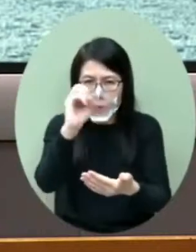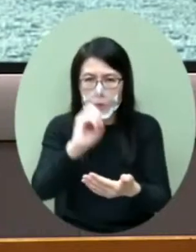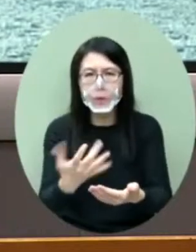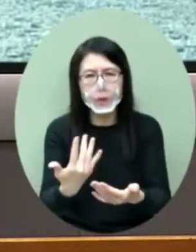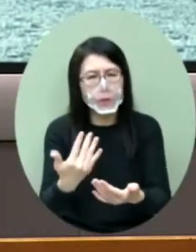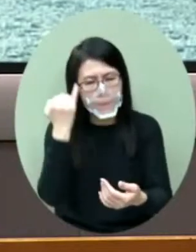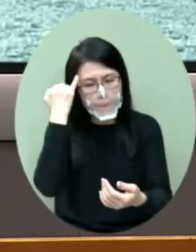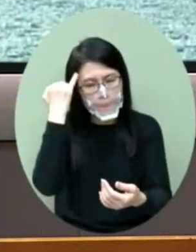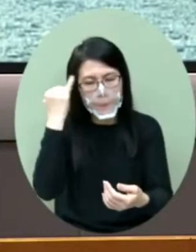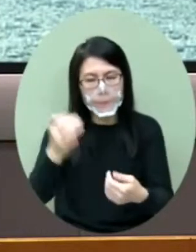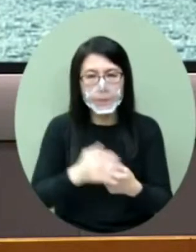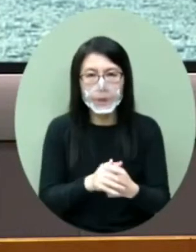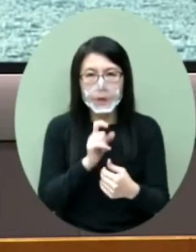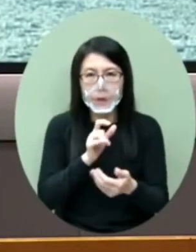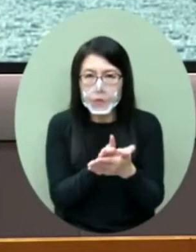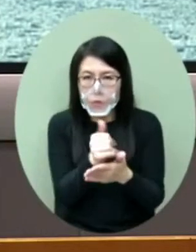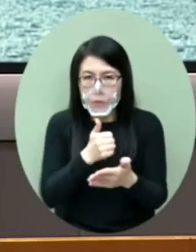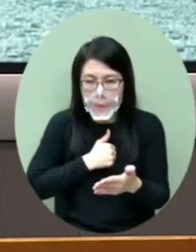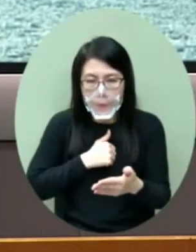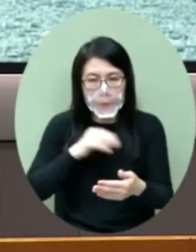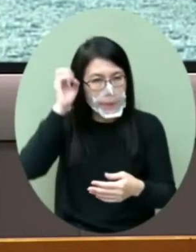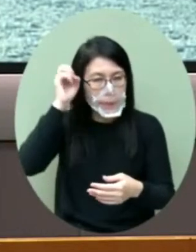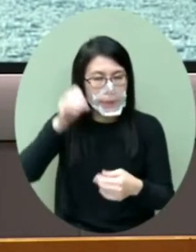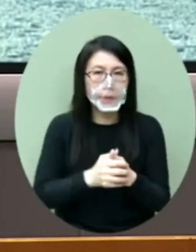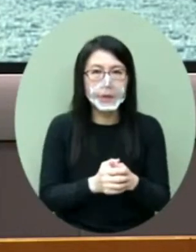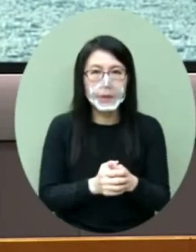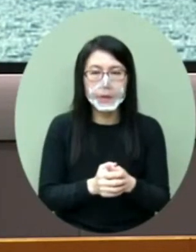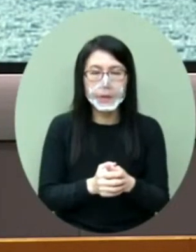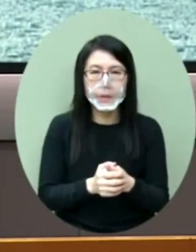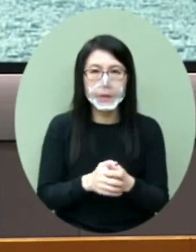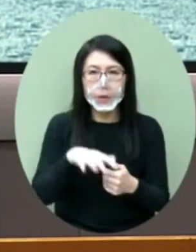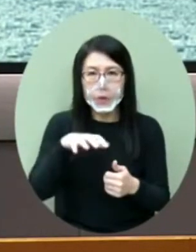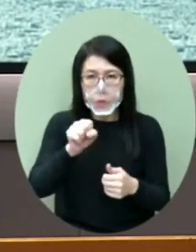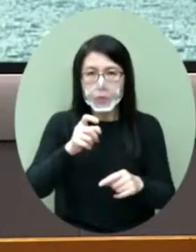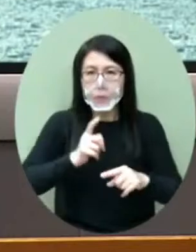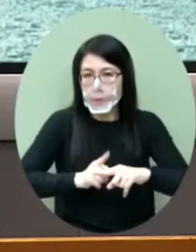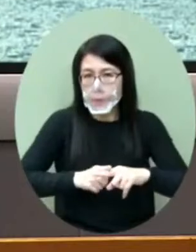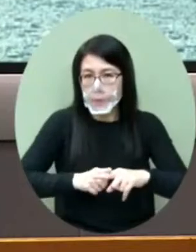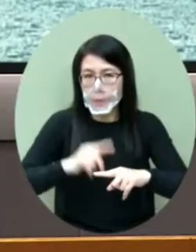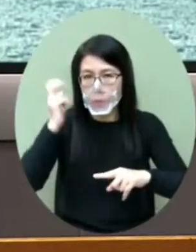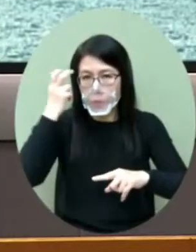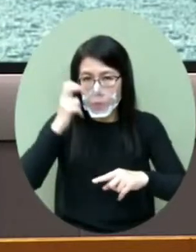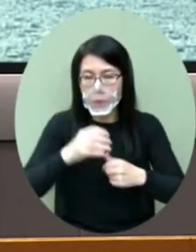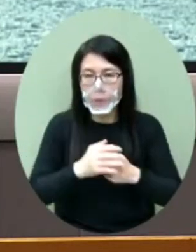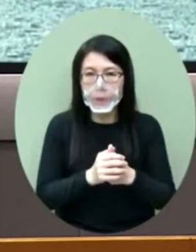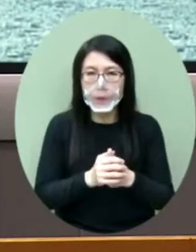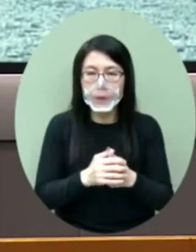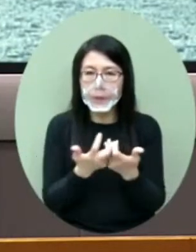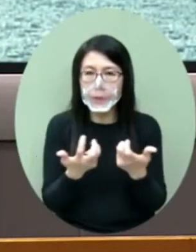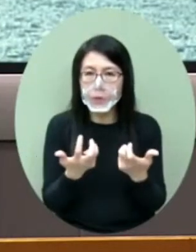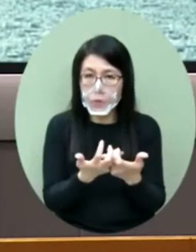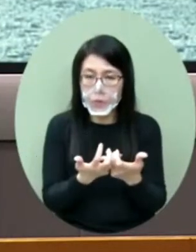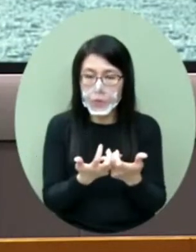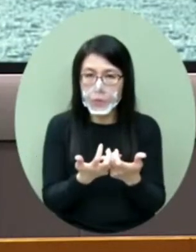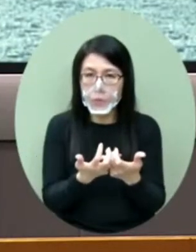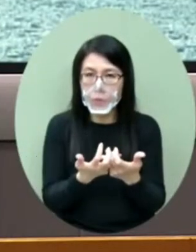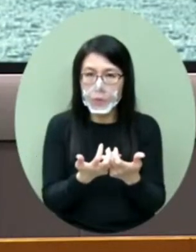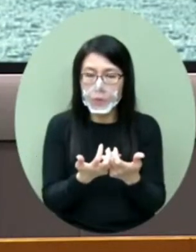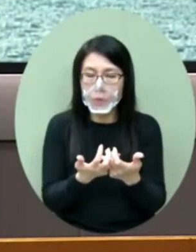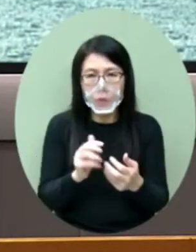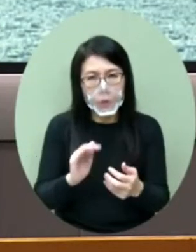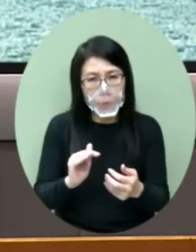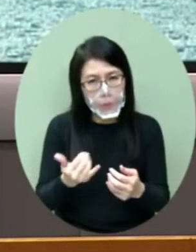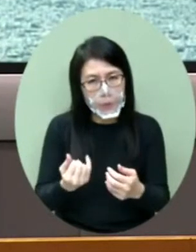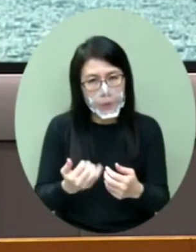Well, so far we don't know the exact death rate of the reported cases. Some experts suggested using